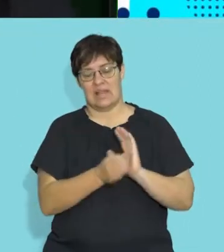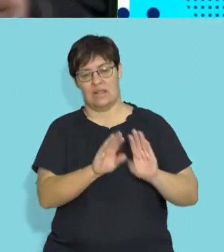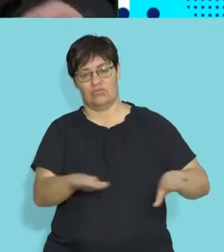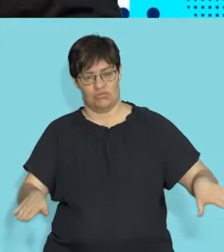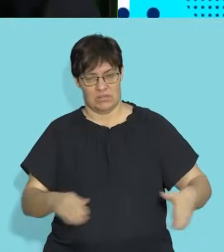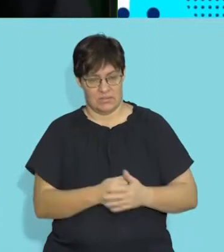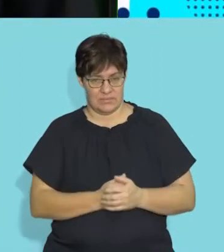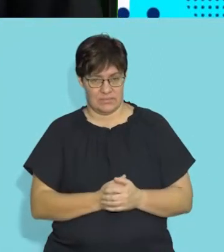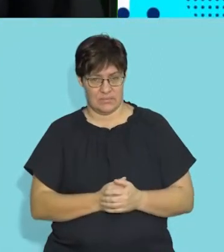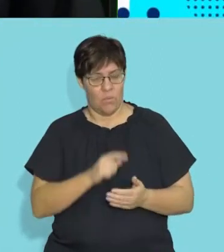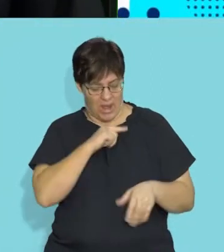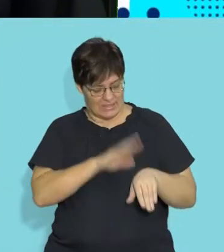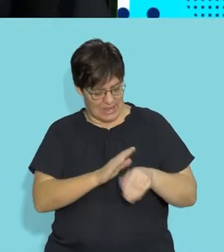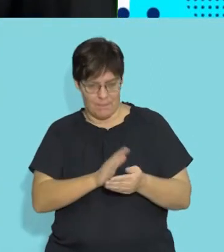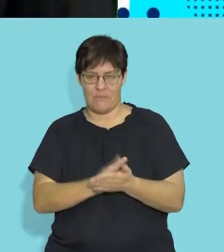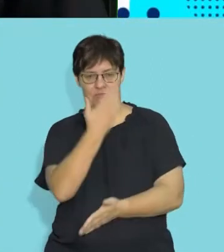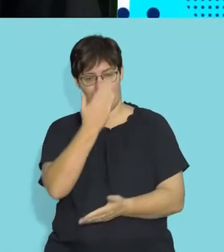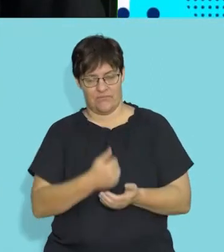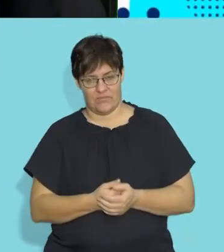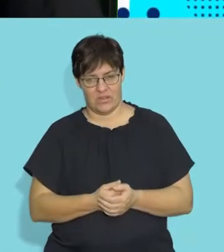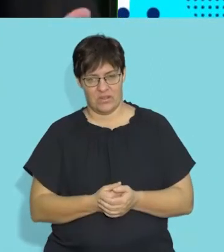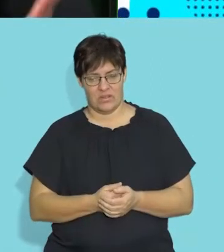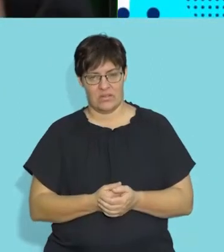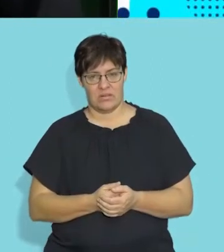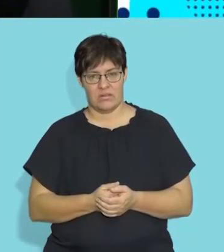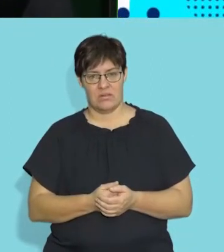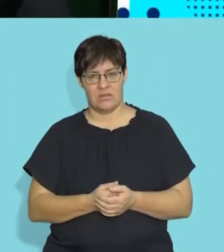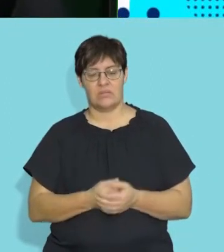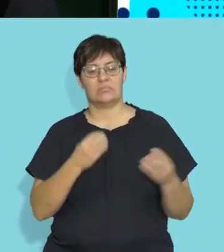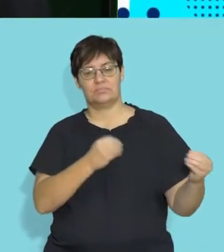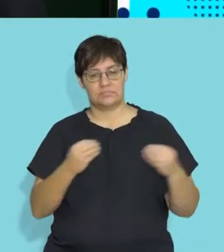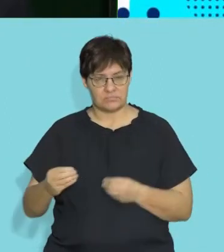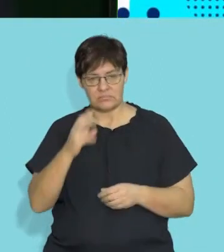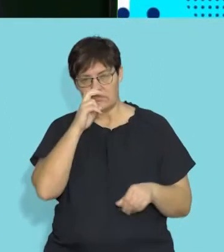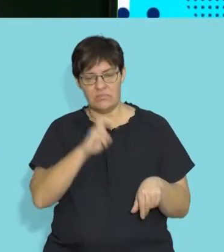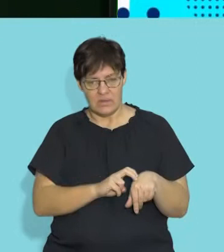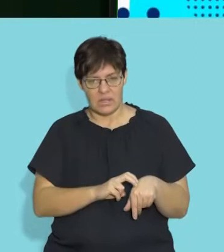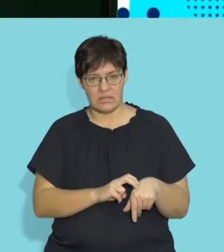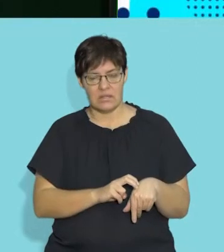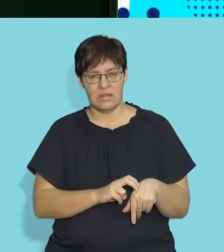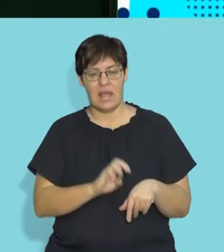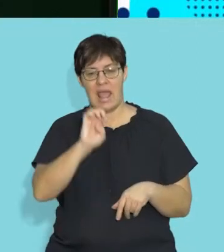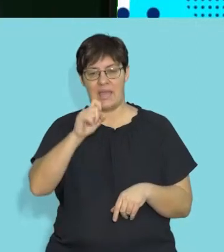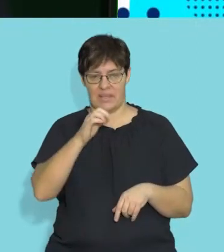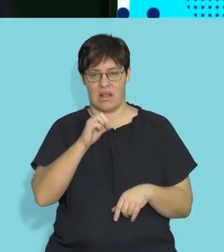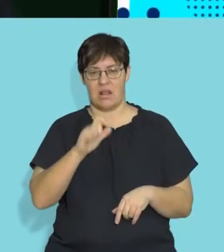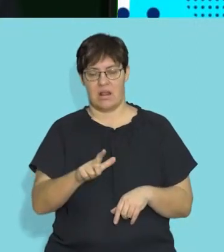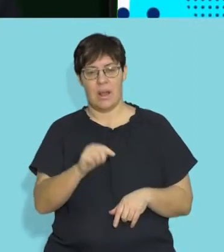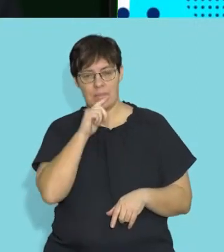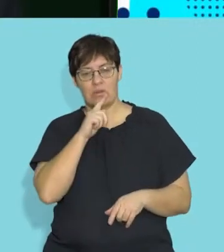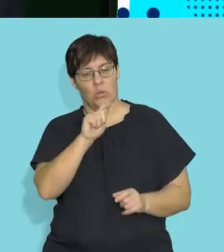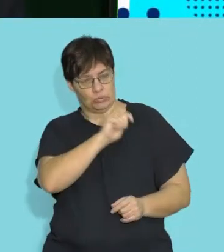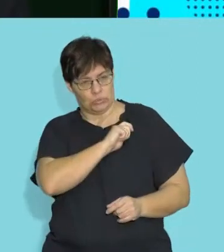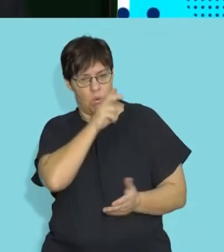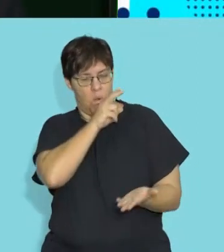sold to learners. And therefore, what this means actually is that the business needs to be ethical